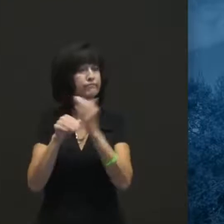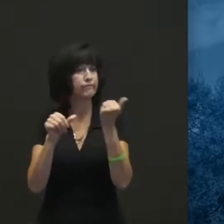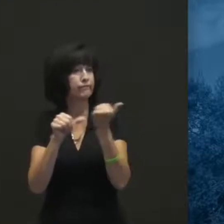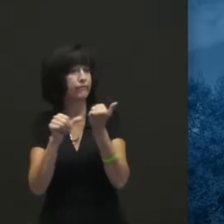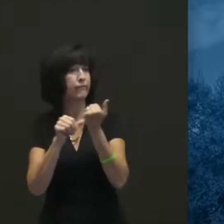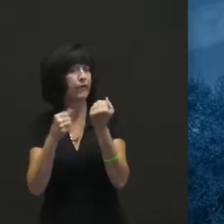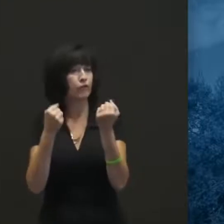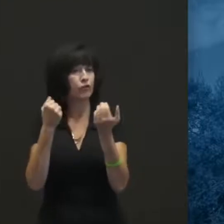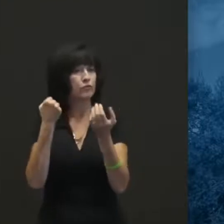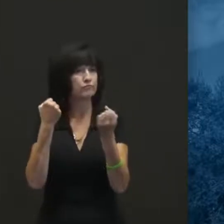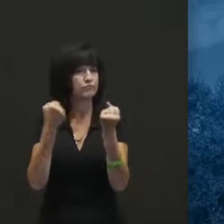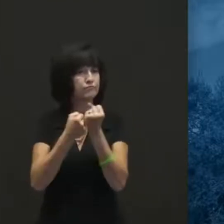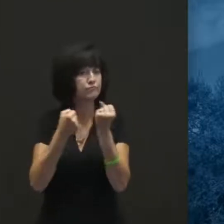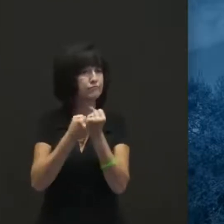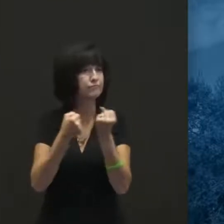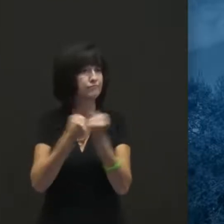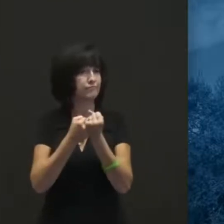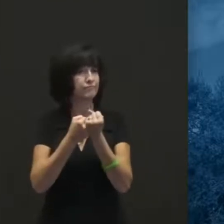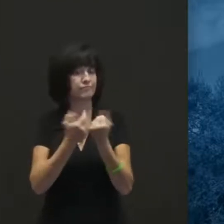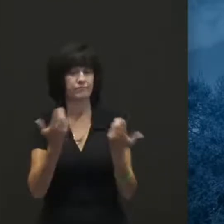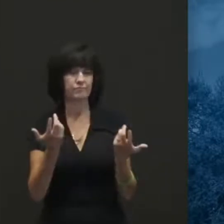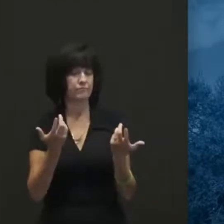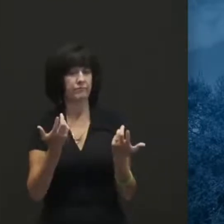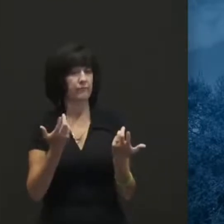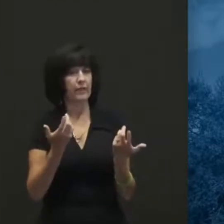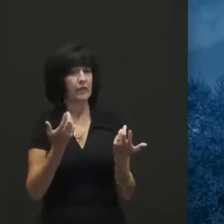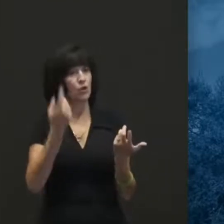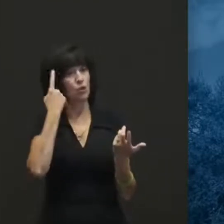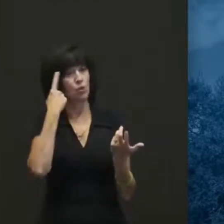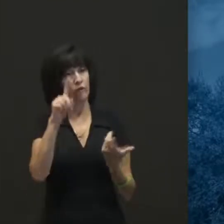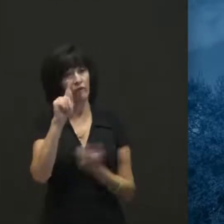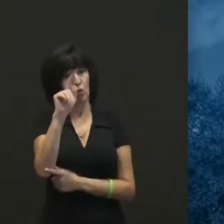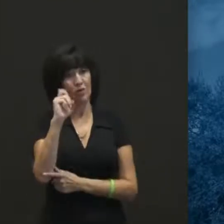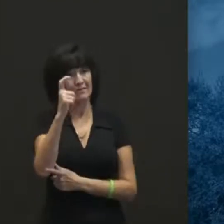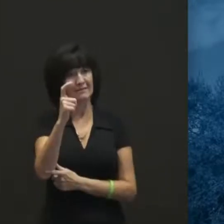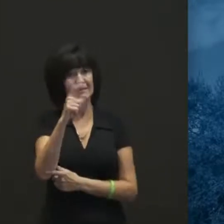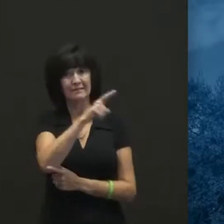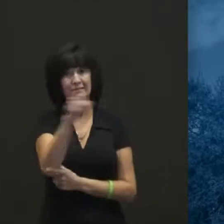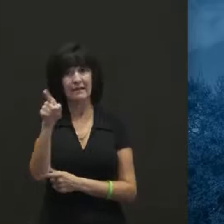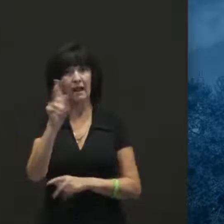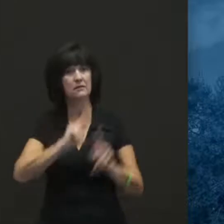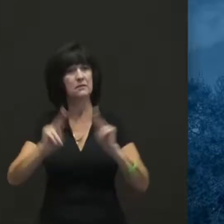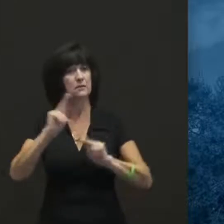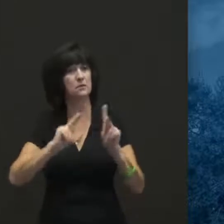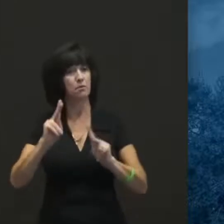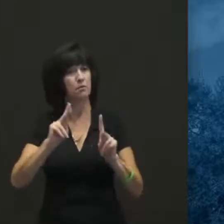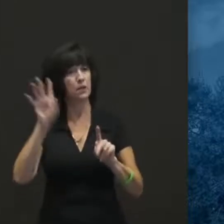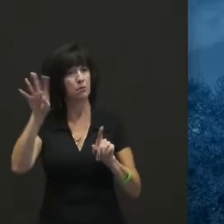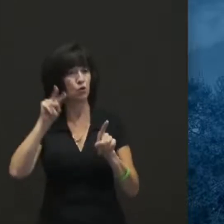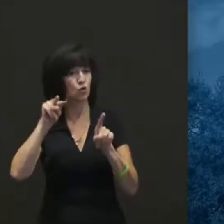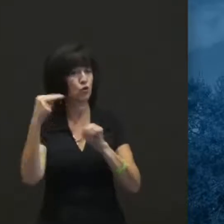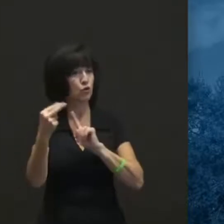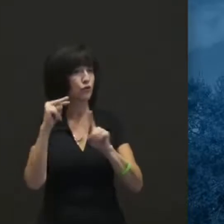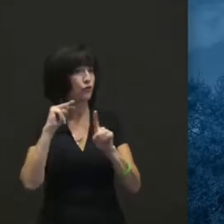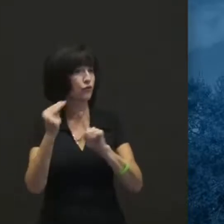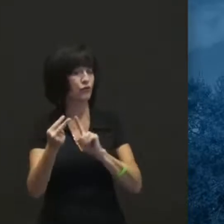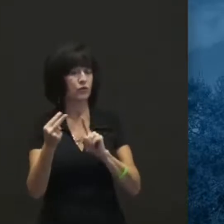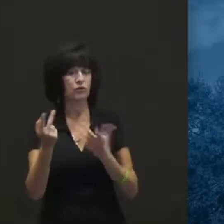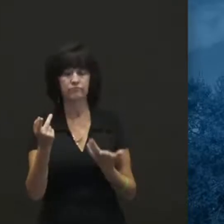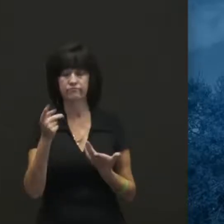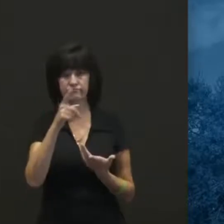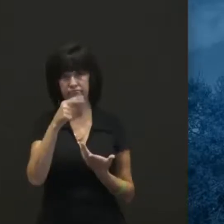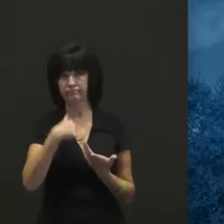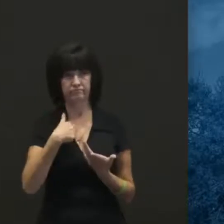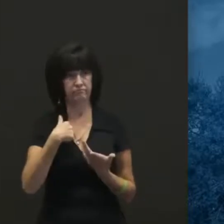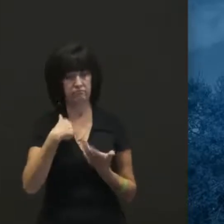transactions. With respect to taxpayers, I mean, my record is pretty clear on that. We changed the way that we budgeted by